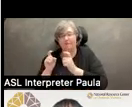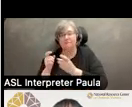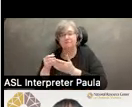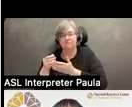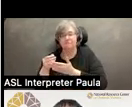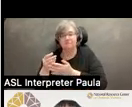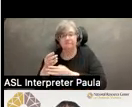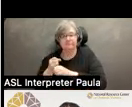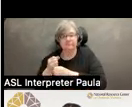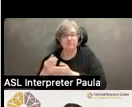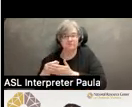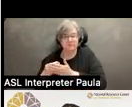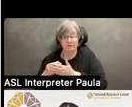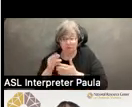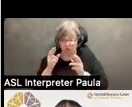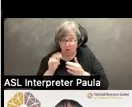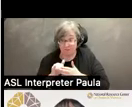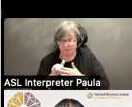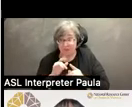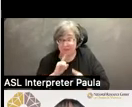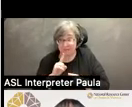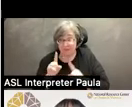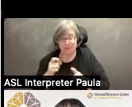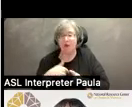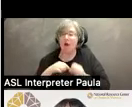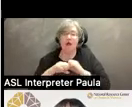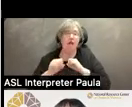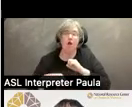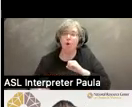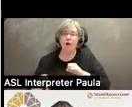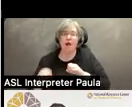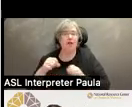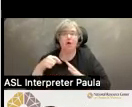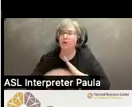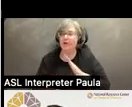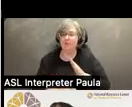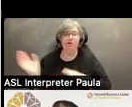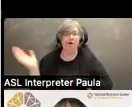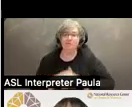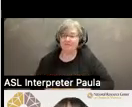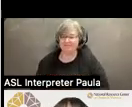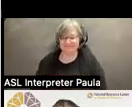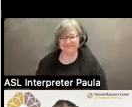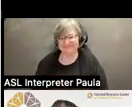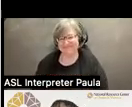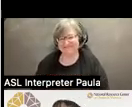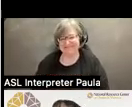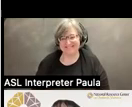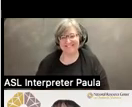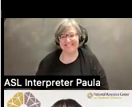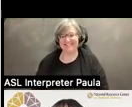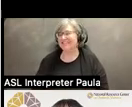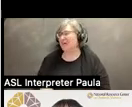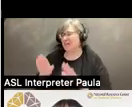hoping that answered the questions because we can talk. I can go in the weeds of this all day. Yeah. That is